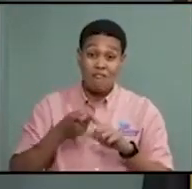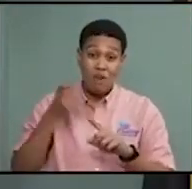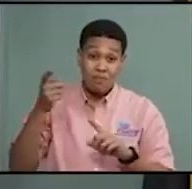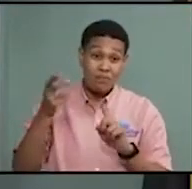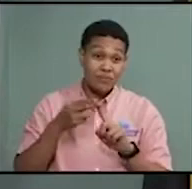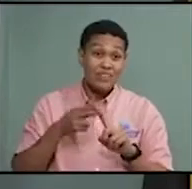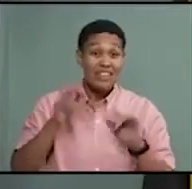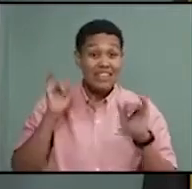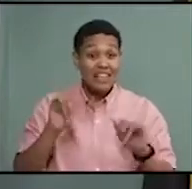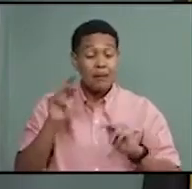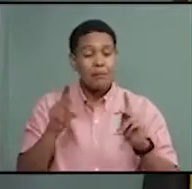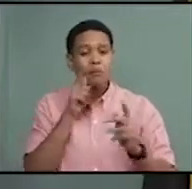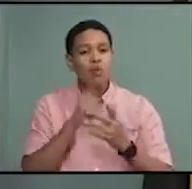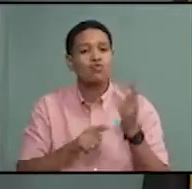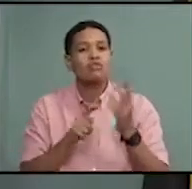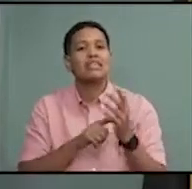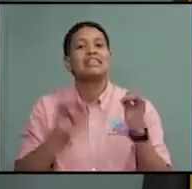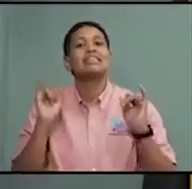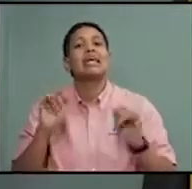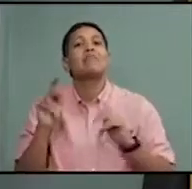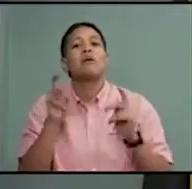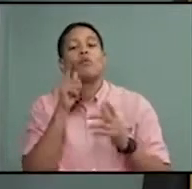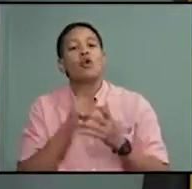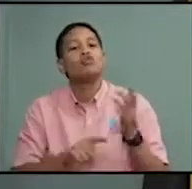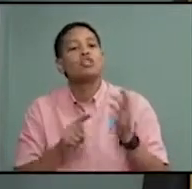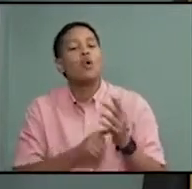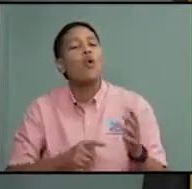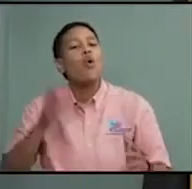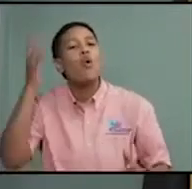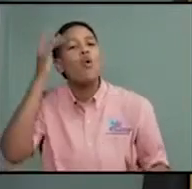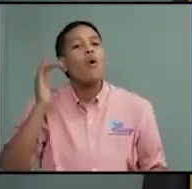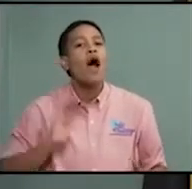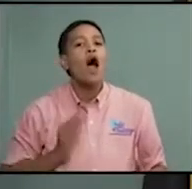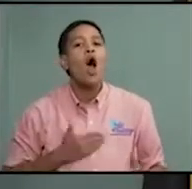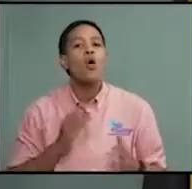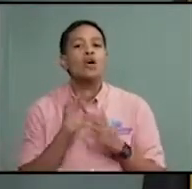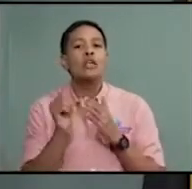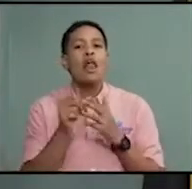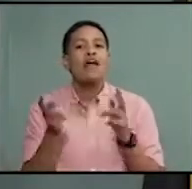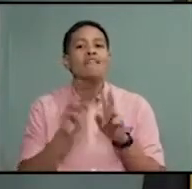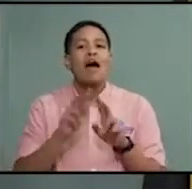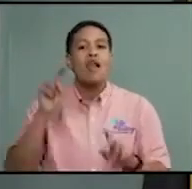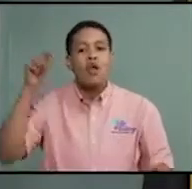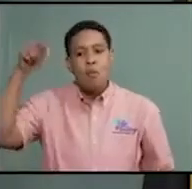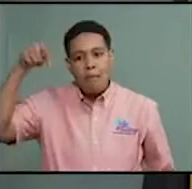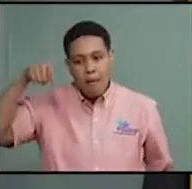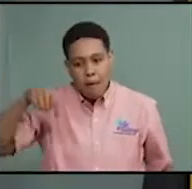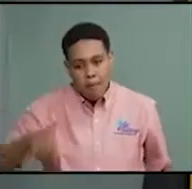who are criticizing are the same people criticizing why is our dollar moving.